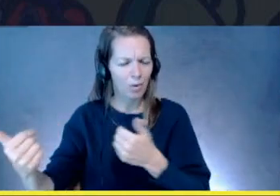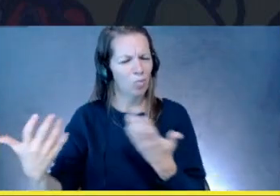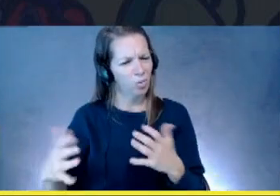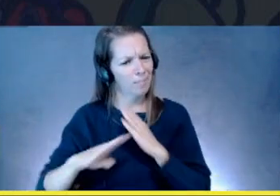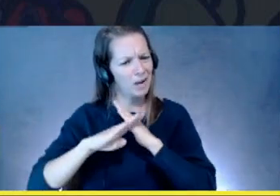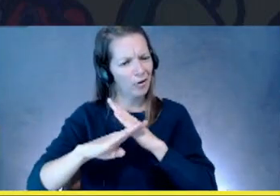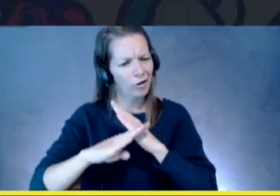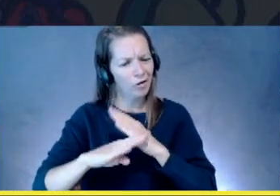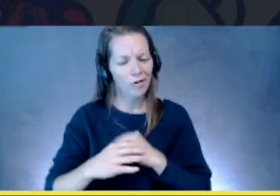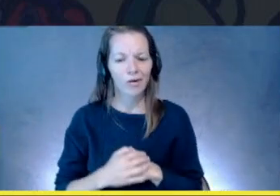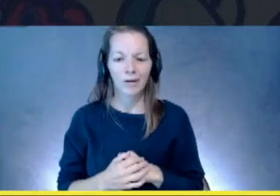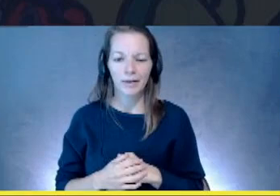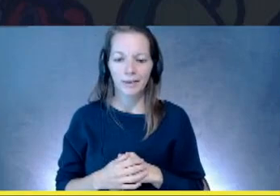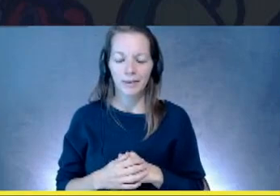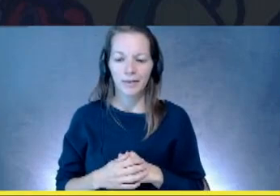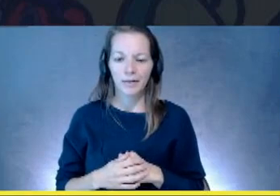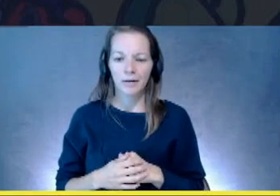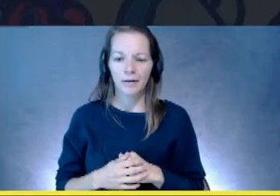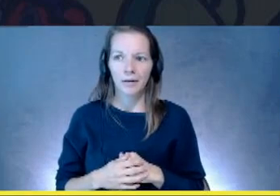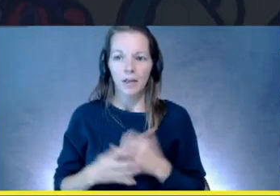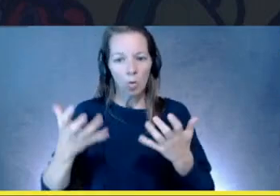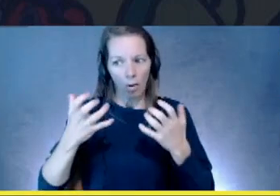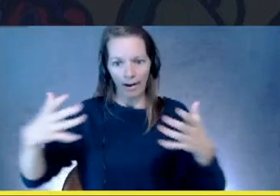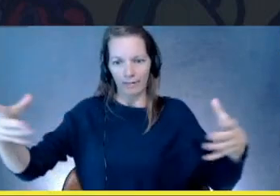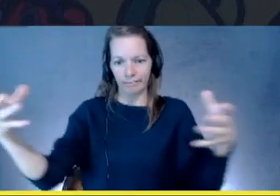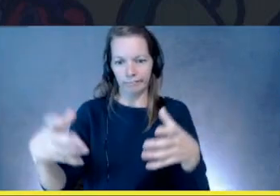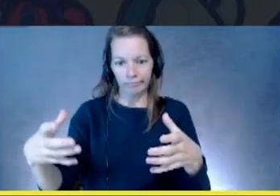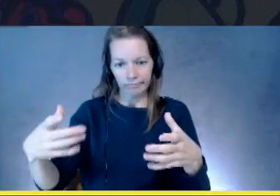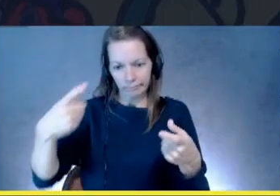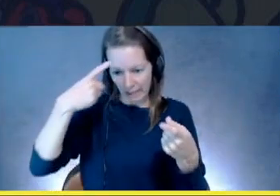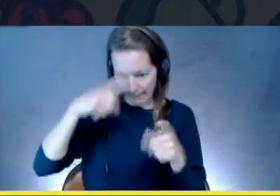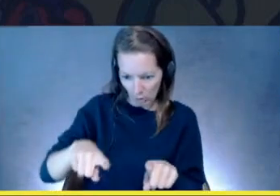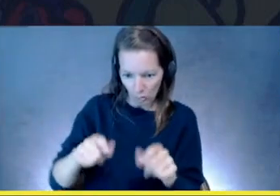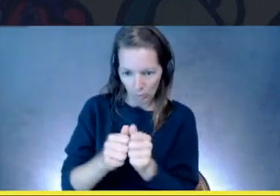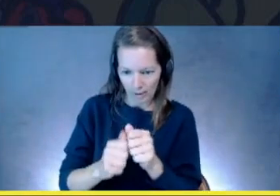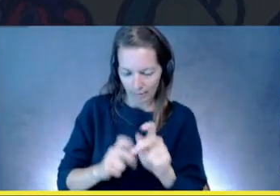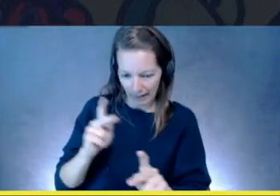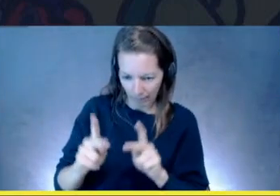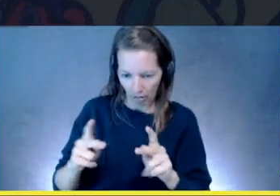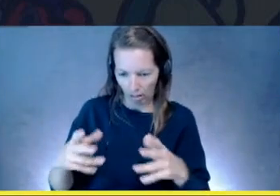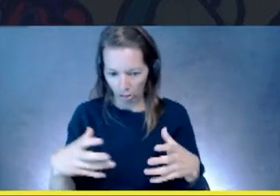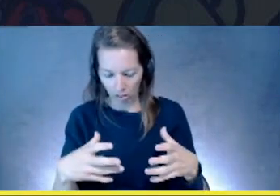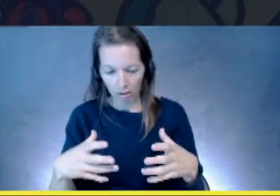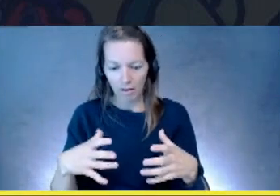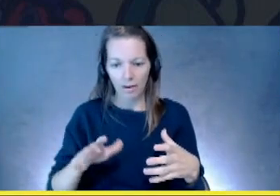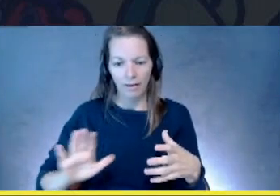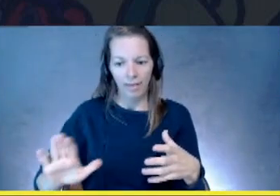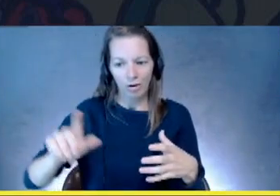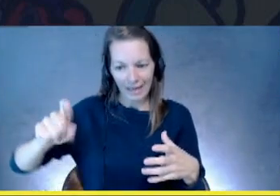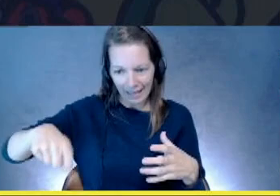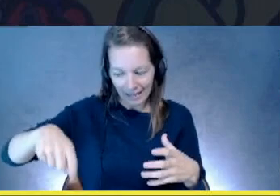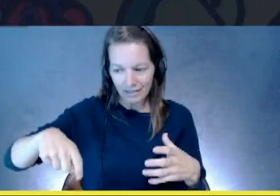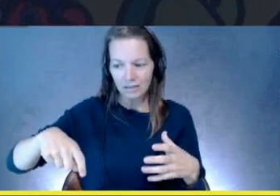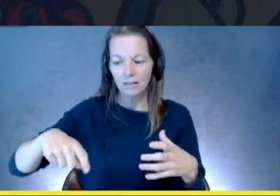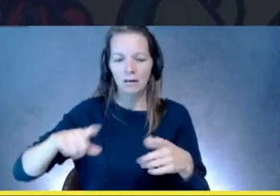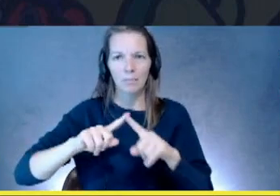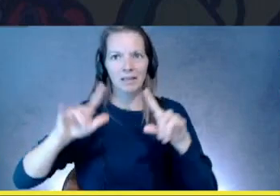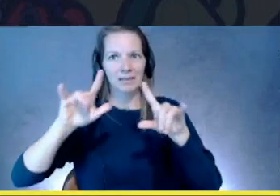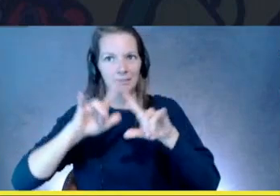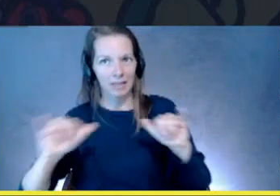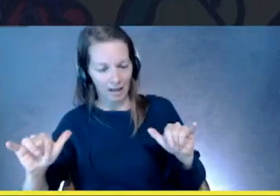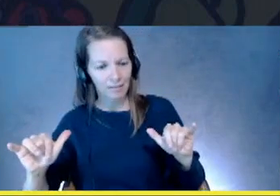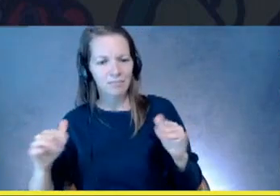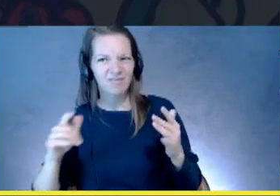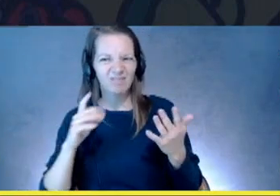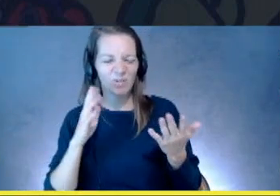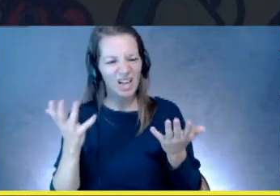want to commune with people who share the concerns and interests and needs that you have. On the other hand, I think we do lose something